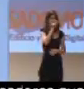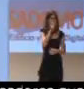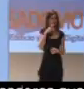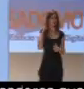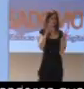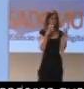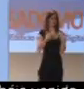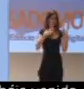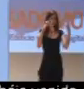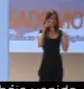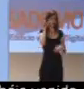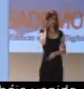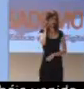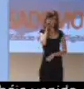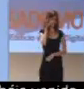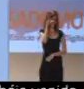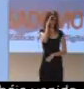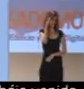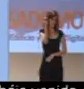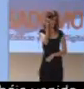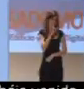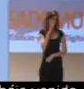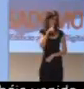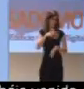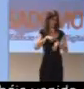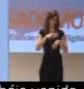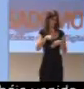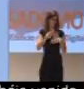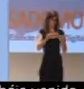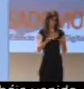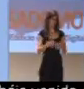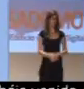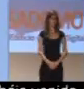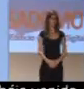people who have attended this session for spending this time with us.